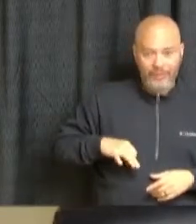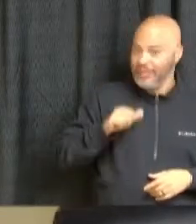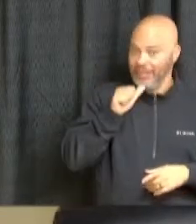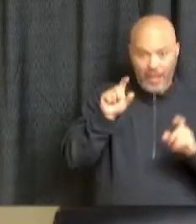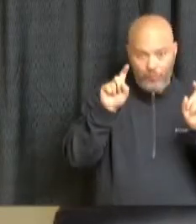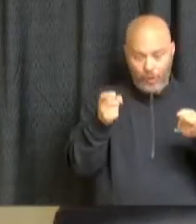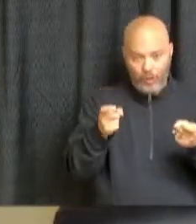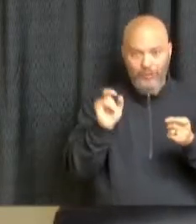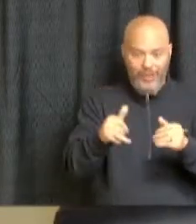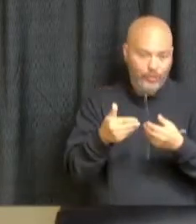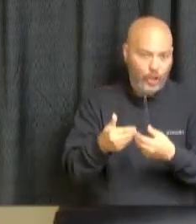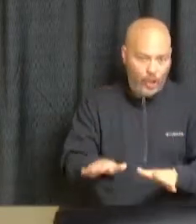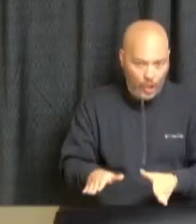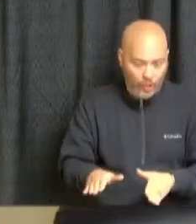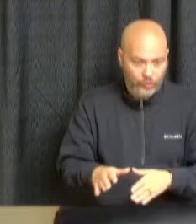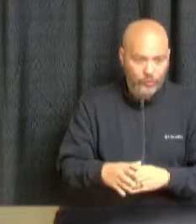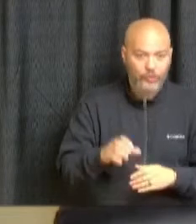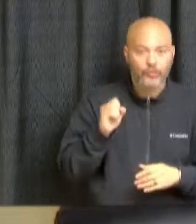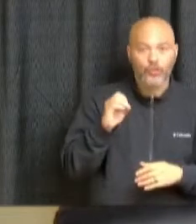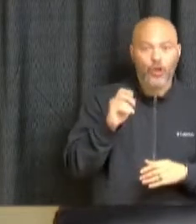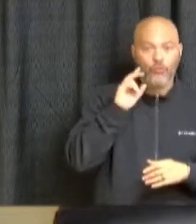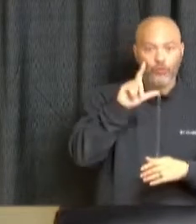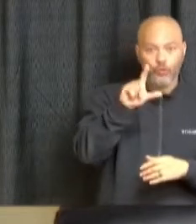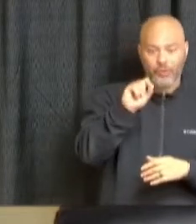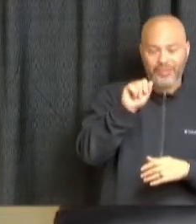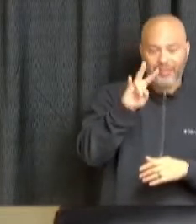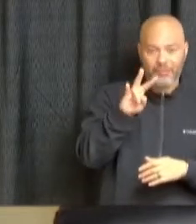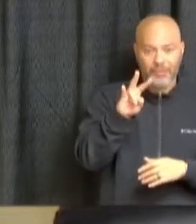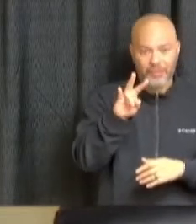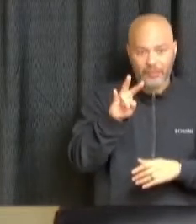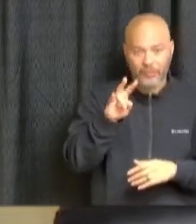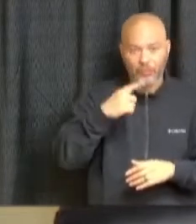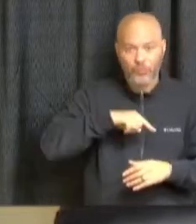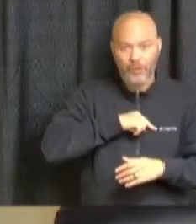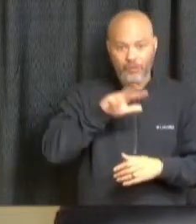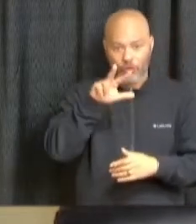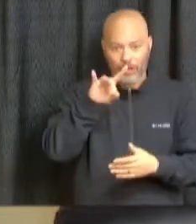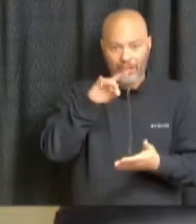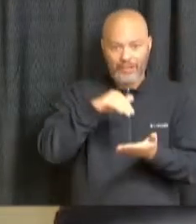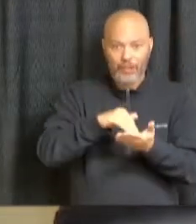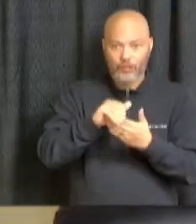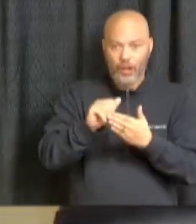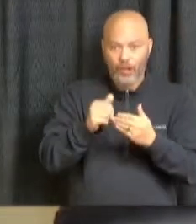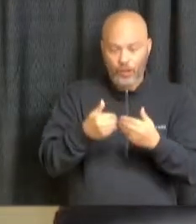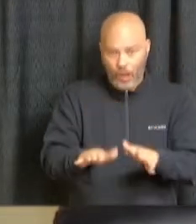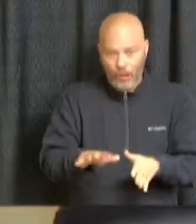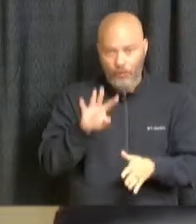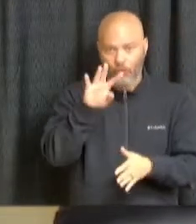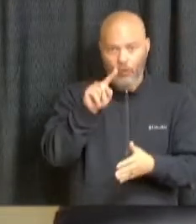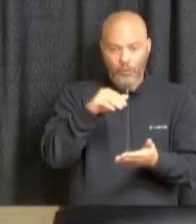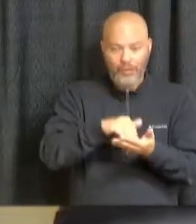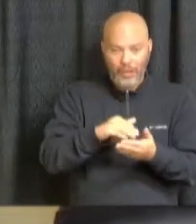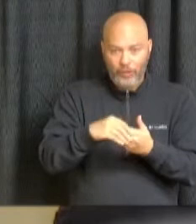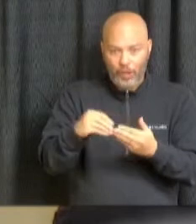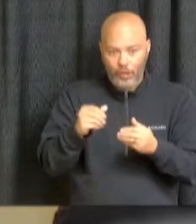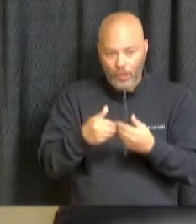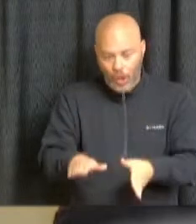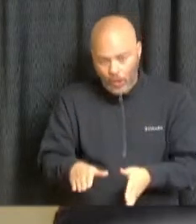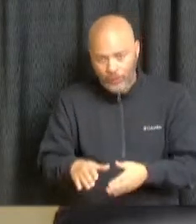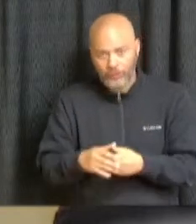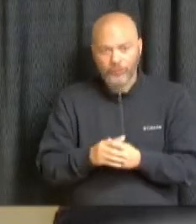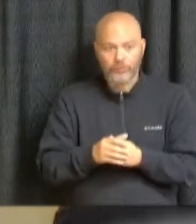in parentheses that's the loss. So for 2017, we had a $38,000 loss. We had a $41,000 loss.